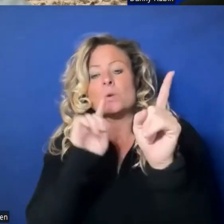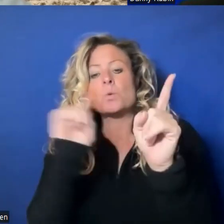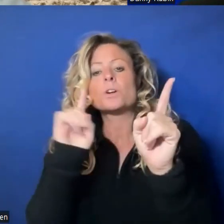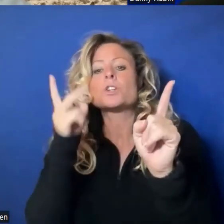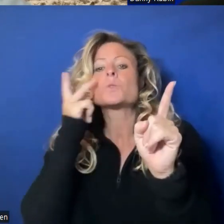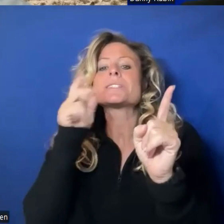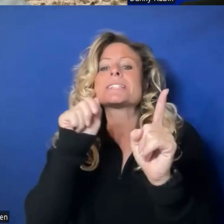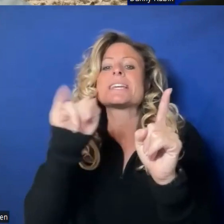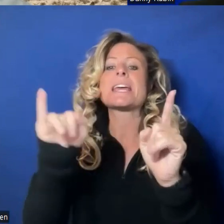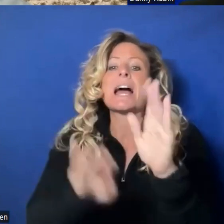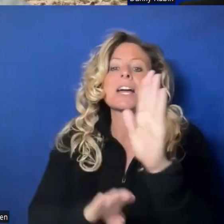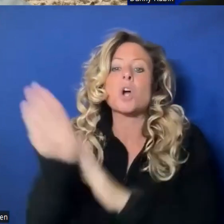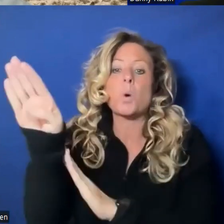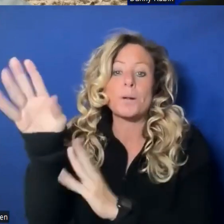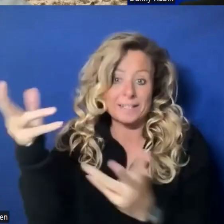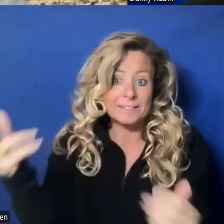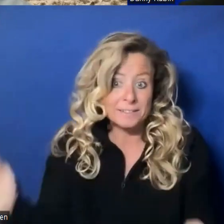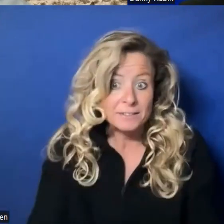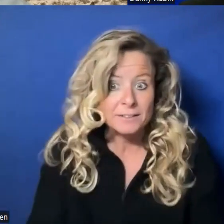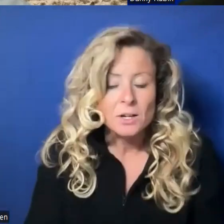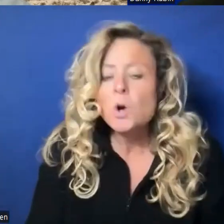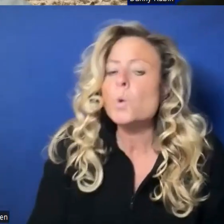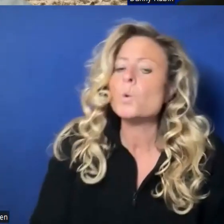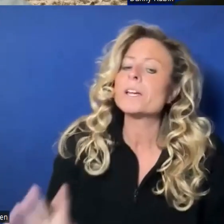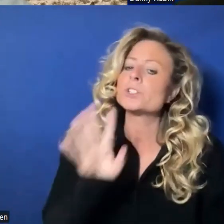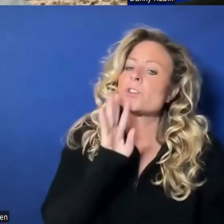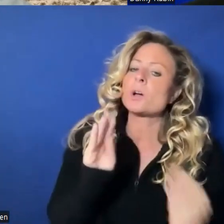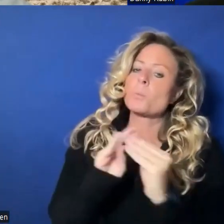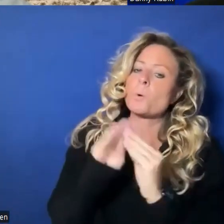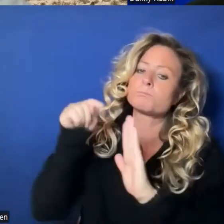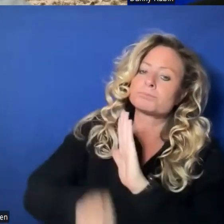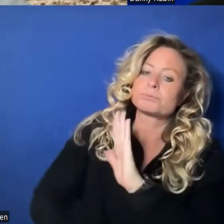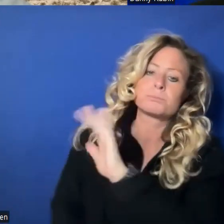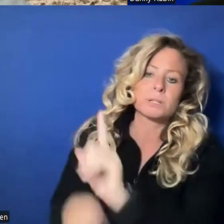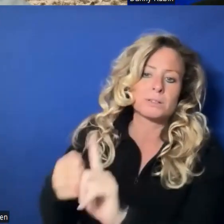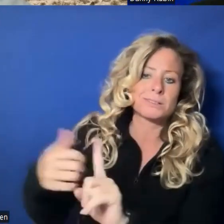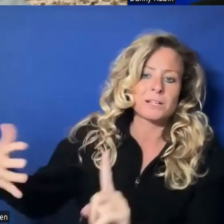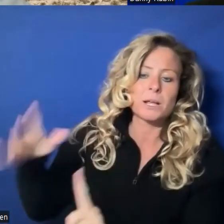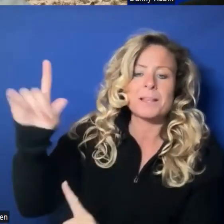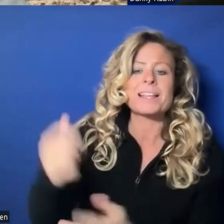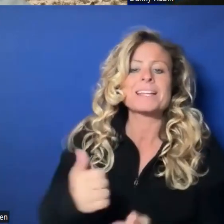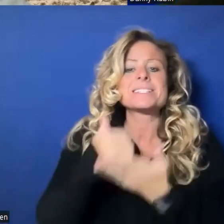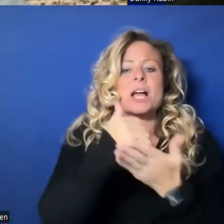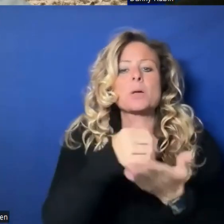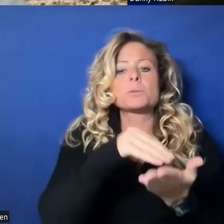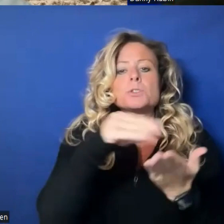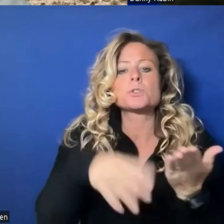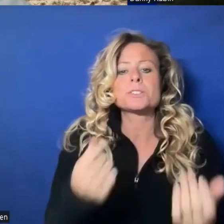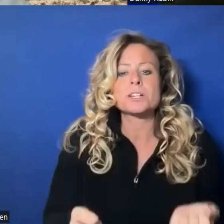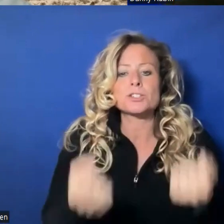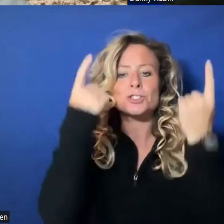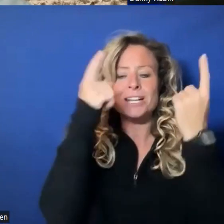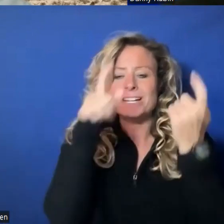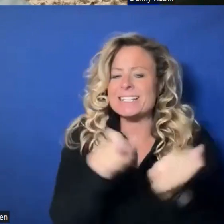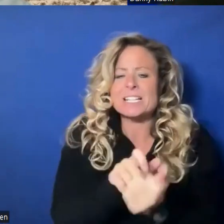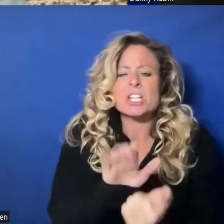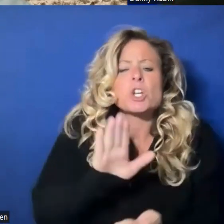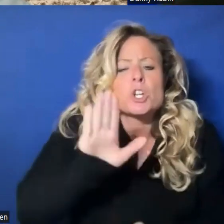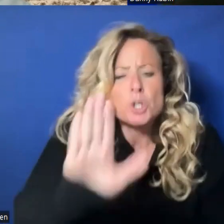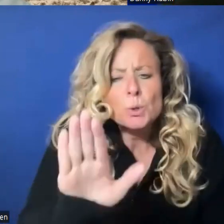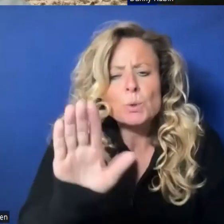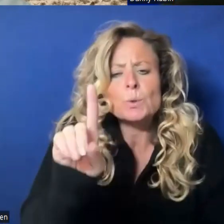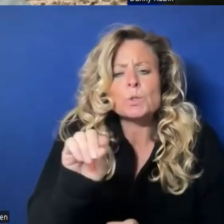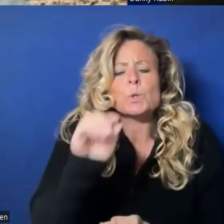AI going. We can talk more about that. But let's help students understand, like, what do you do all